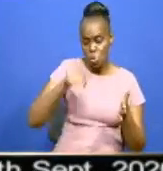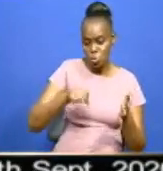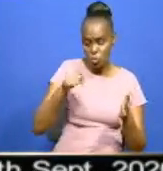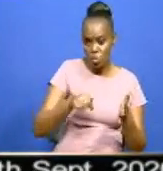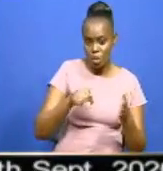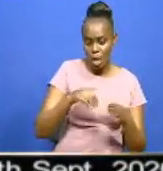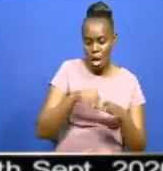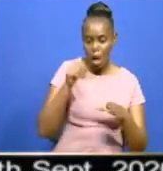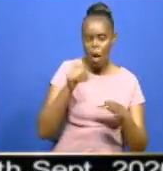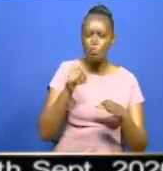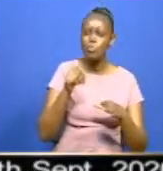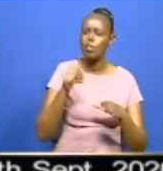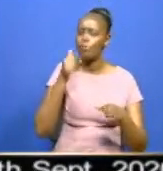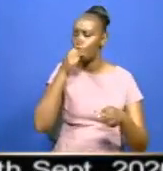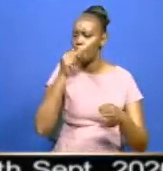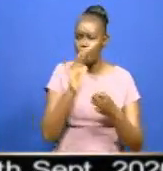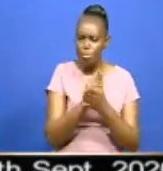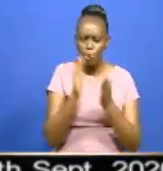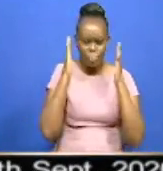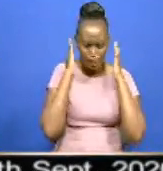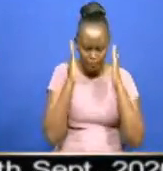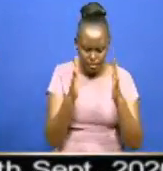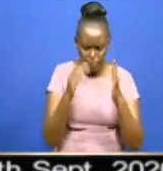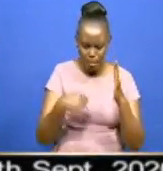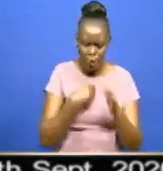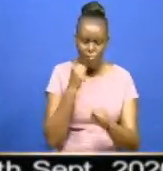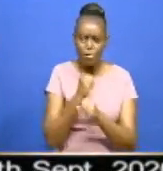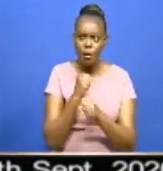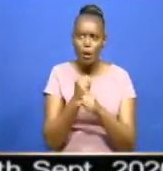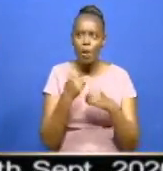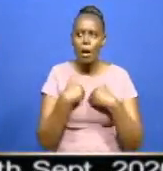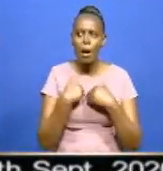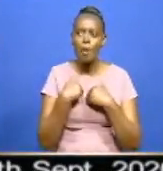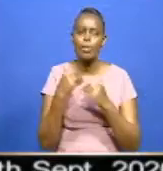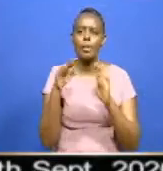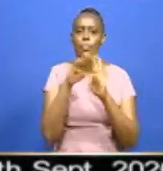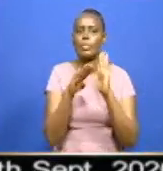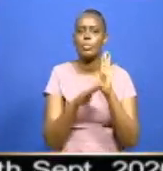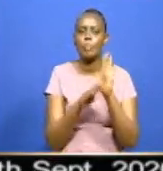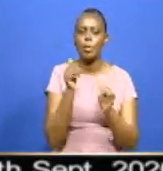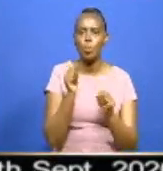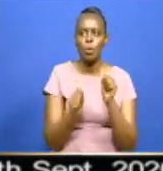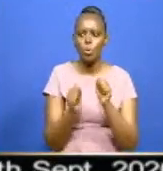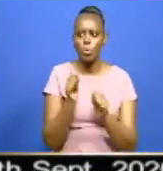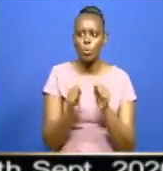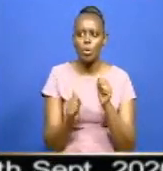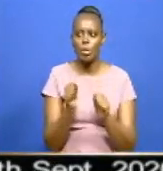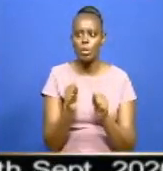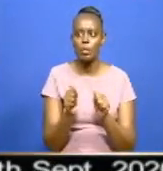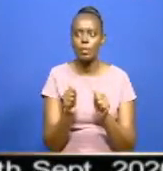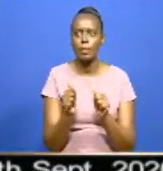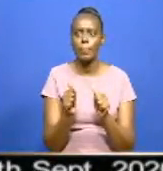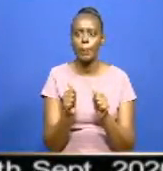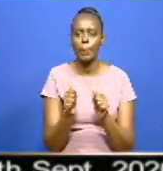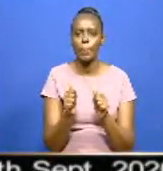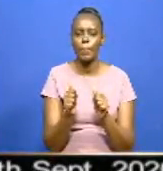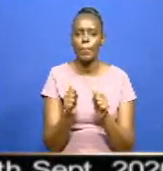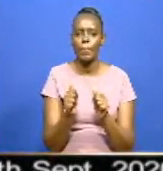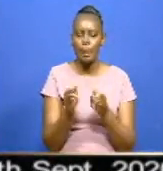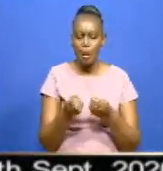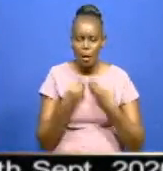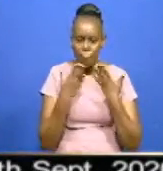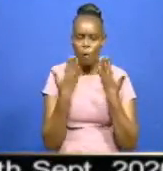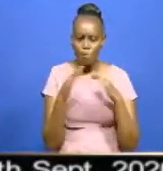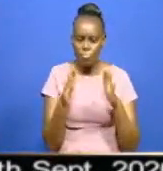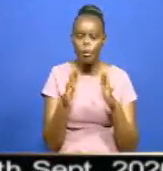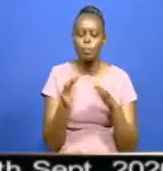of commitment, Mr. Speaker, I had a statement which Mr. Speaker had been informed,